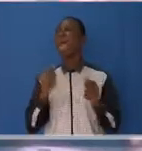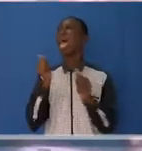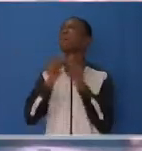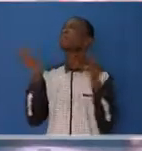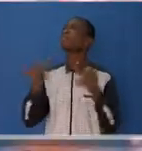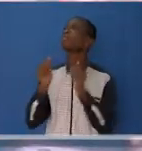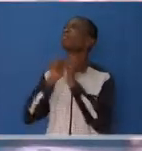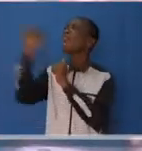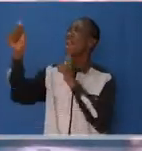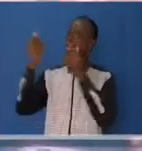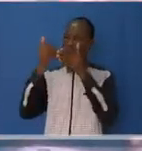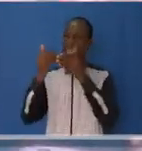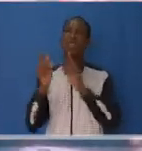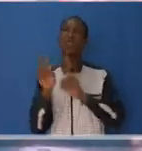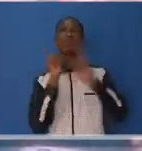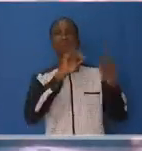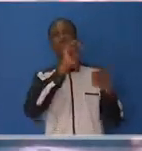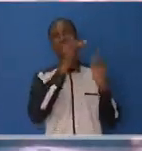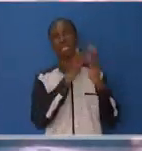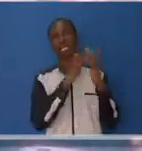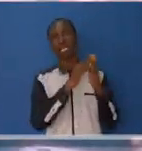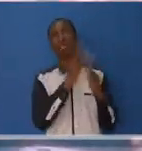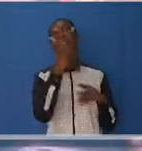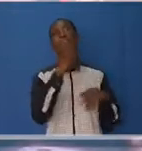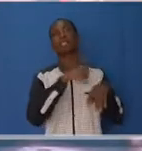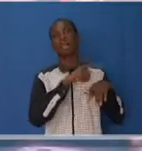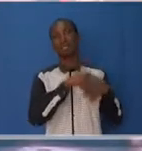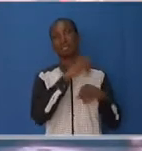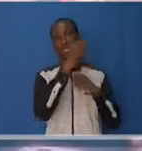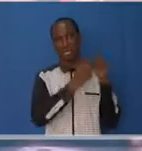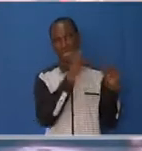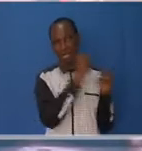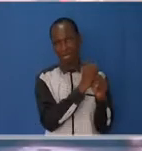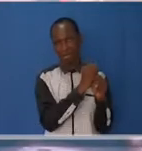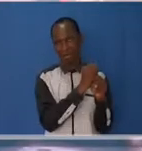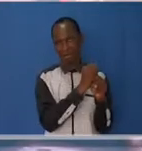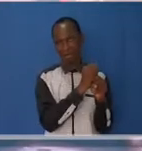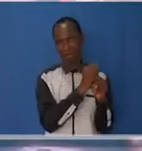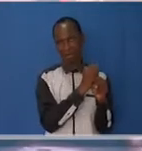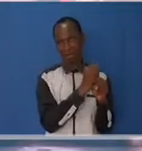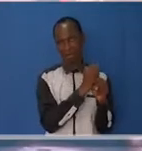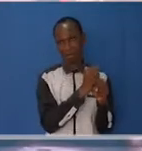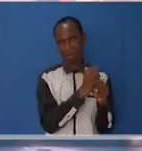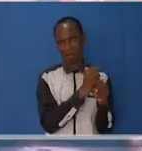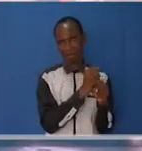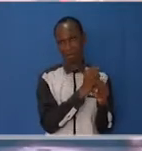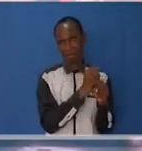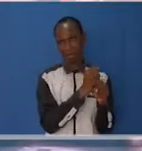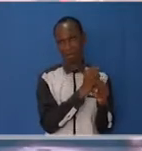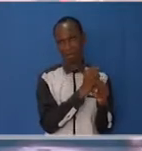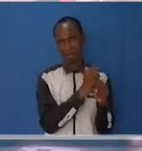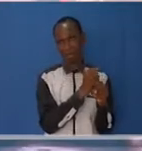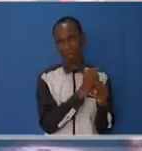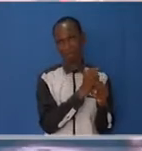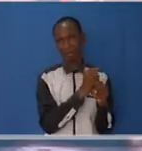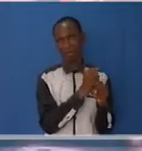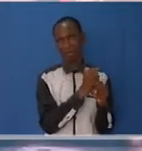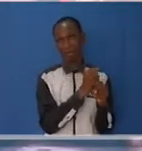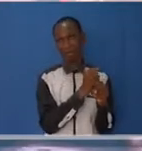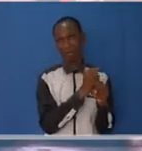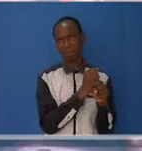wo se ben yo wo beko eye adapen da bonda the feast of weeks a o san fra the feast of